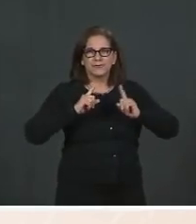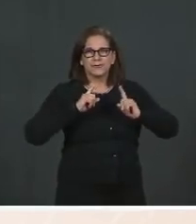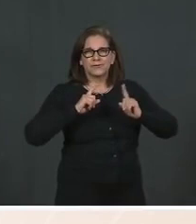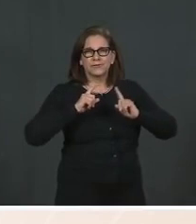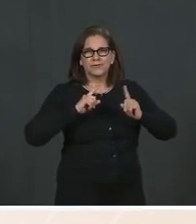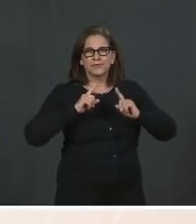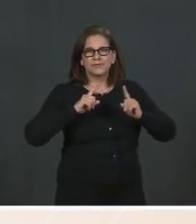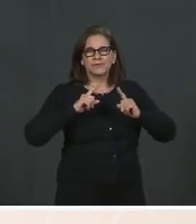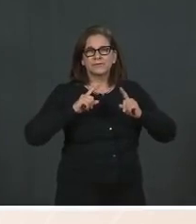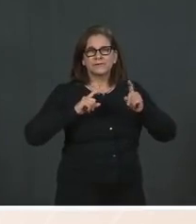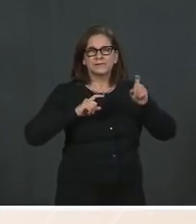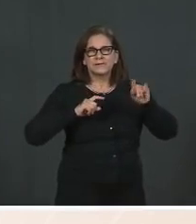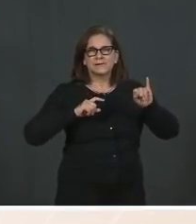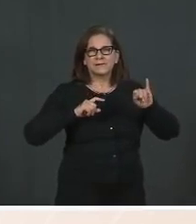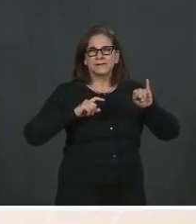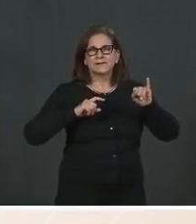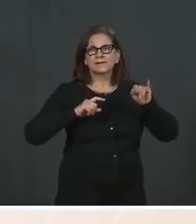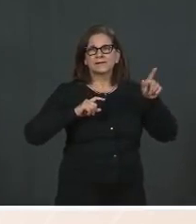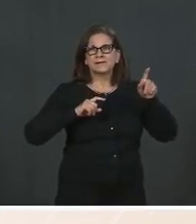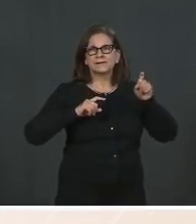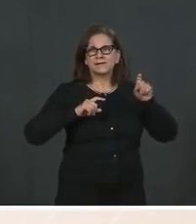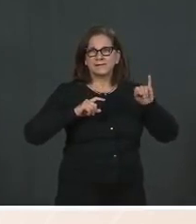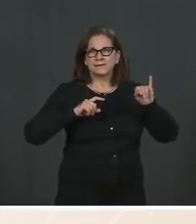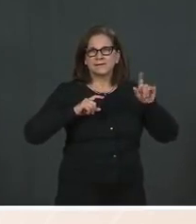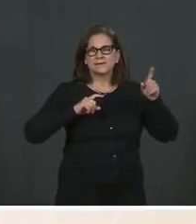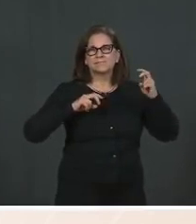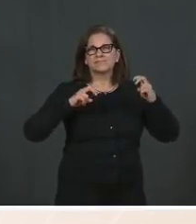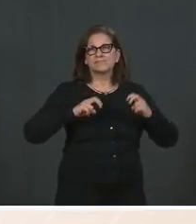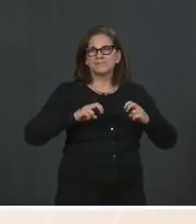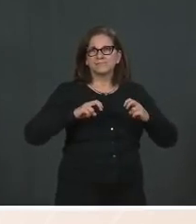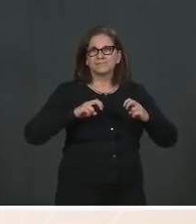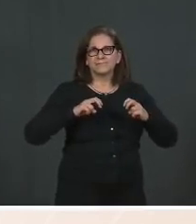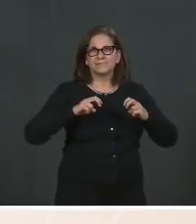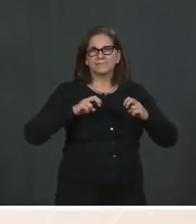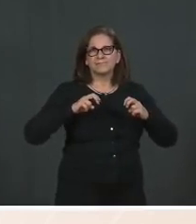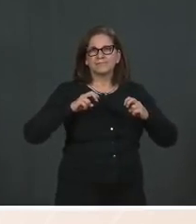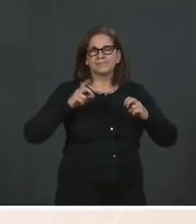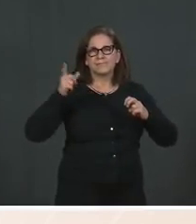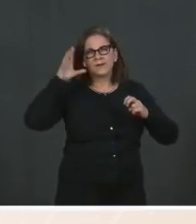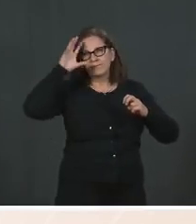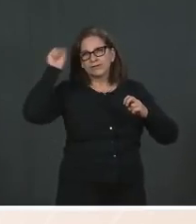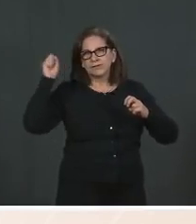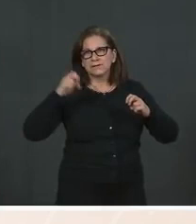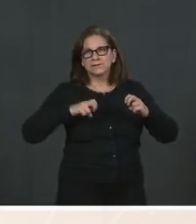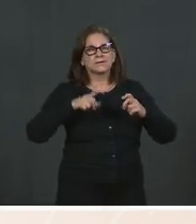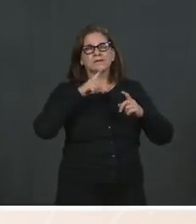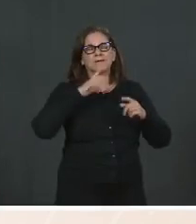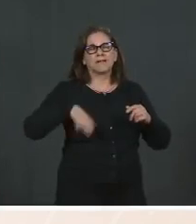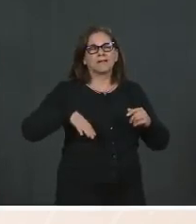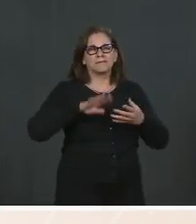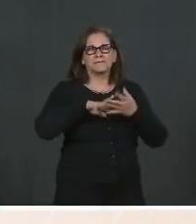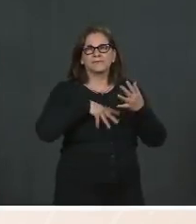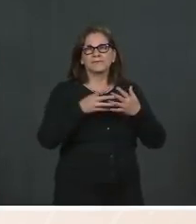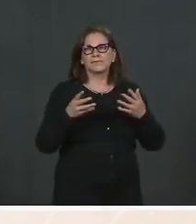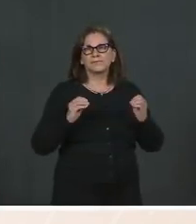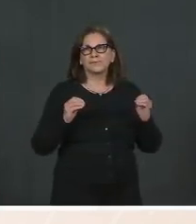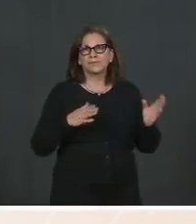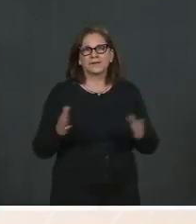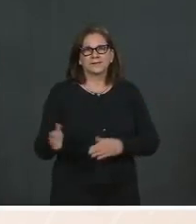and that is not his intention. Thank you. Thank you. Thanks, everyone. Okay. Thank you.